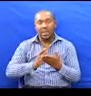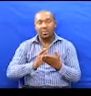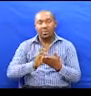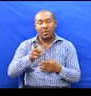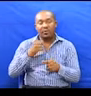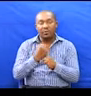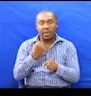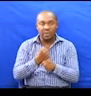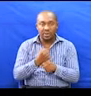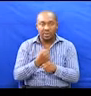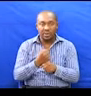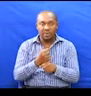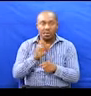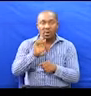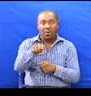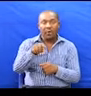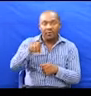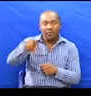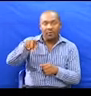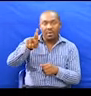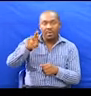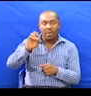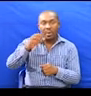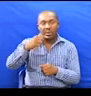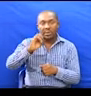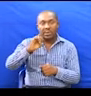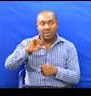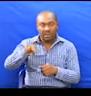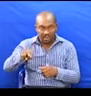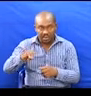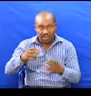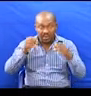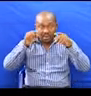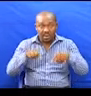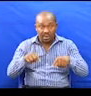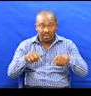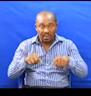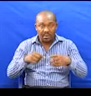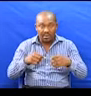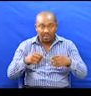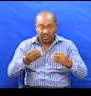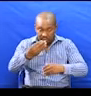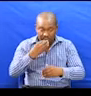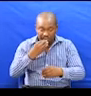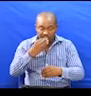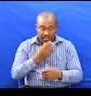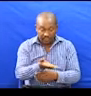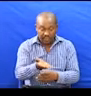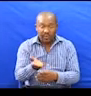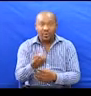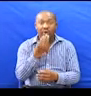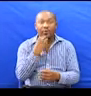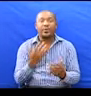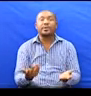functions of protein that force us to eat what? Protein. Are we together, my dear student?